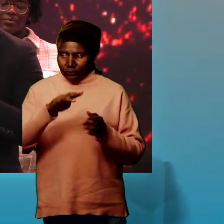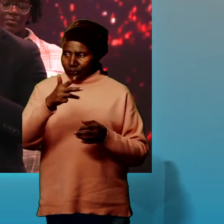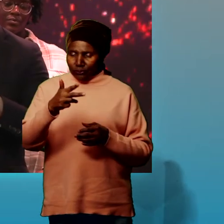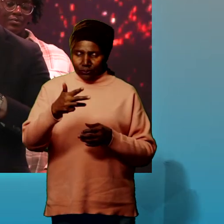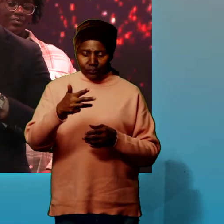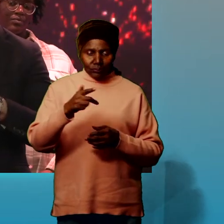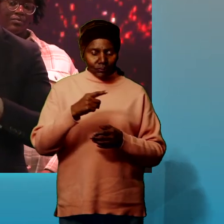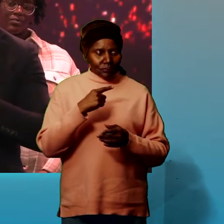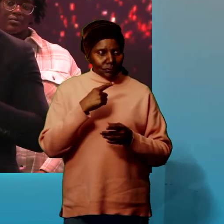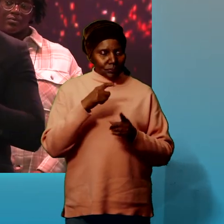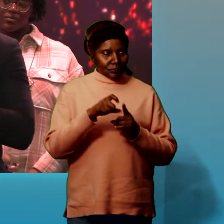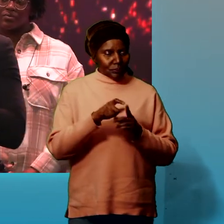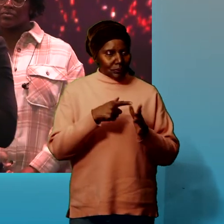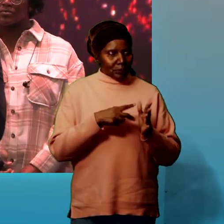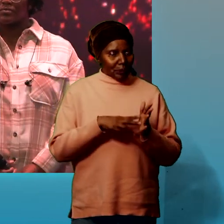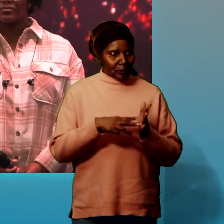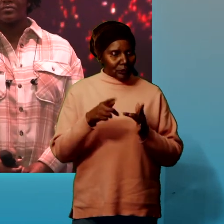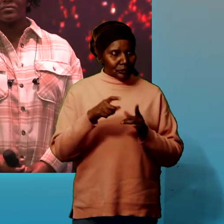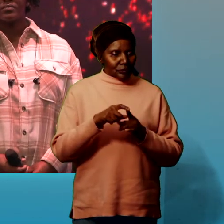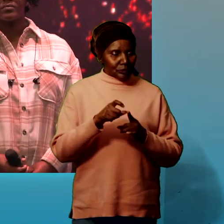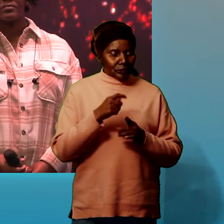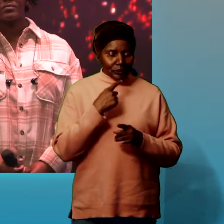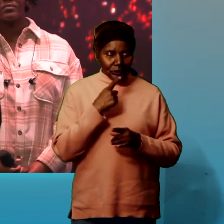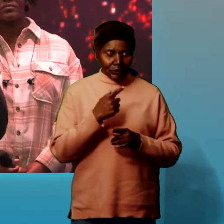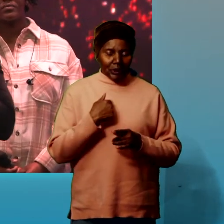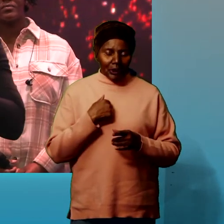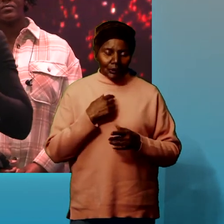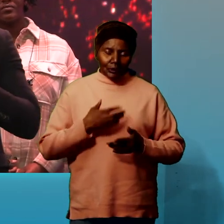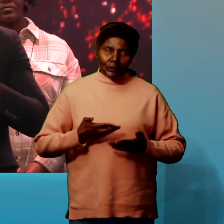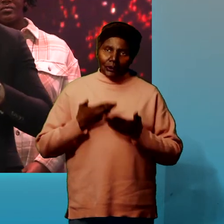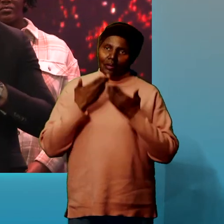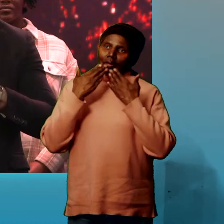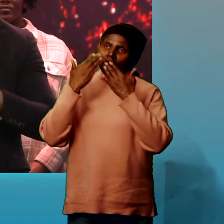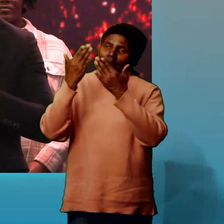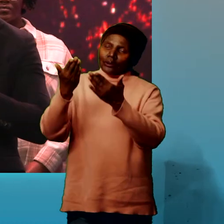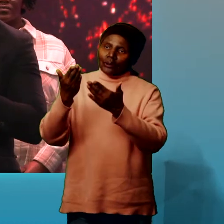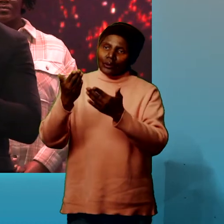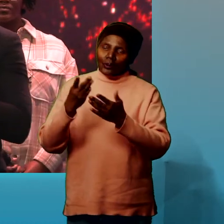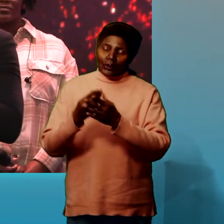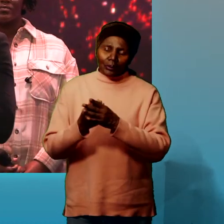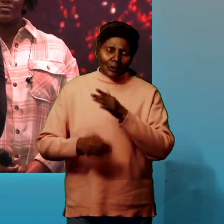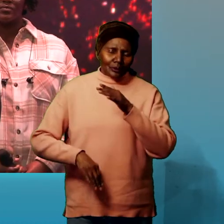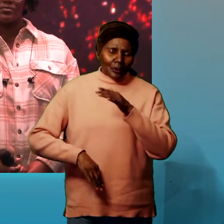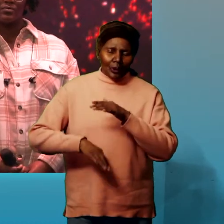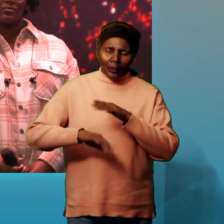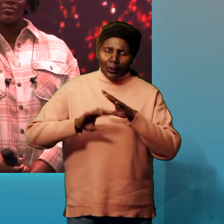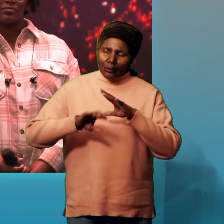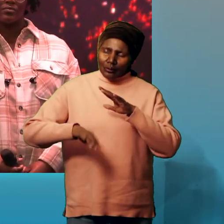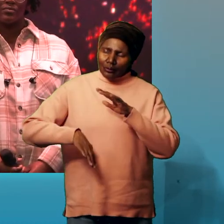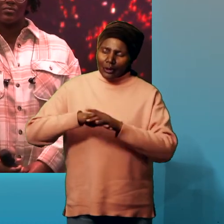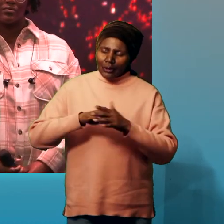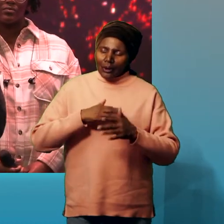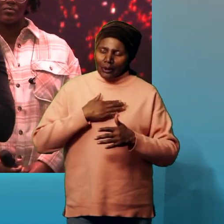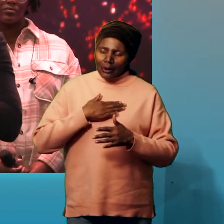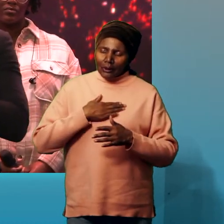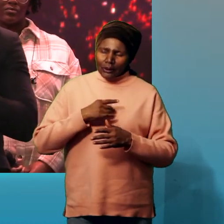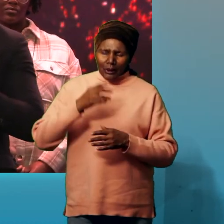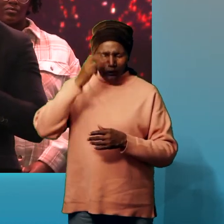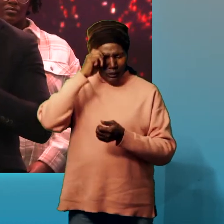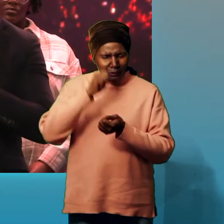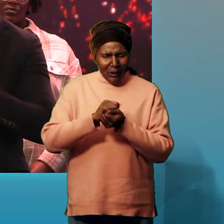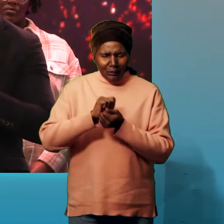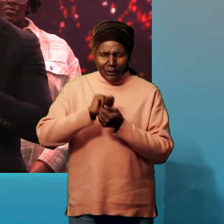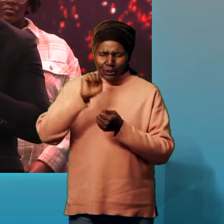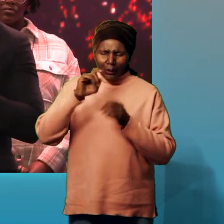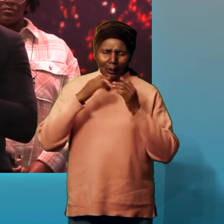I will give thanks to the Lord with my entire heart. I will recount all your wonderful deeds. I will be glad